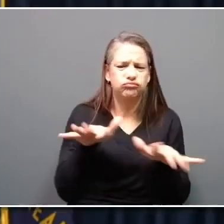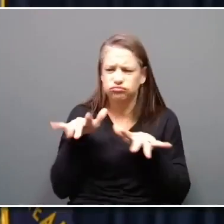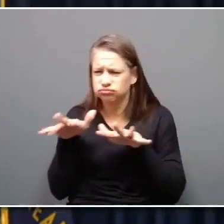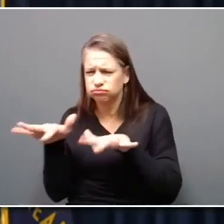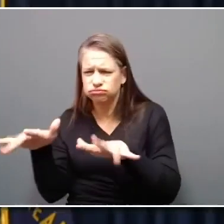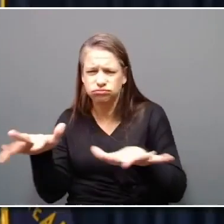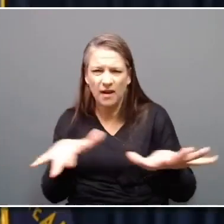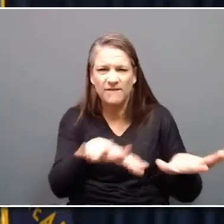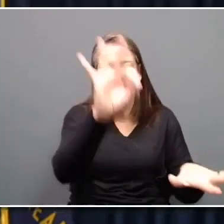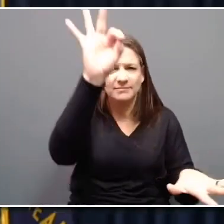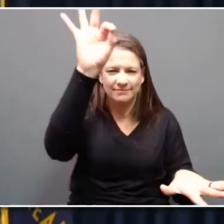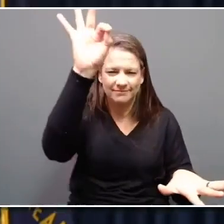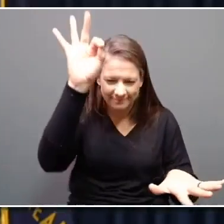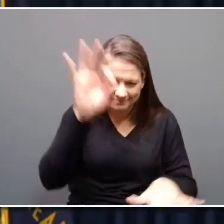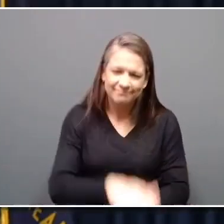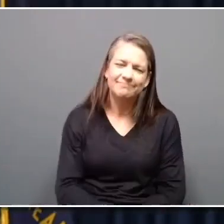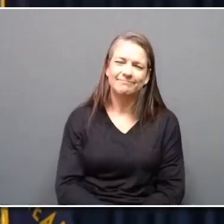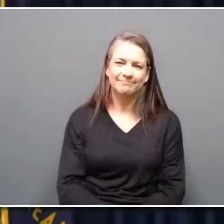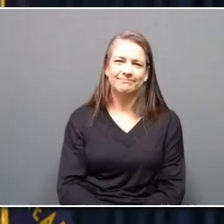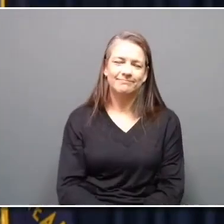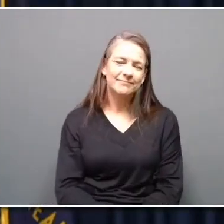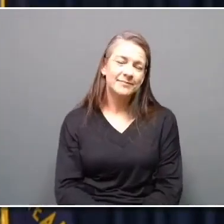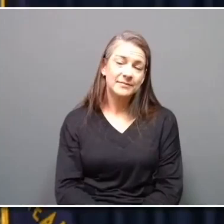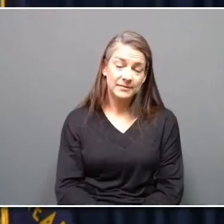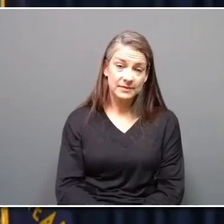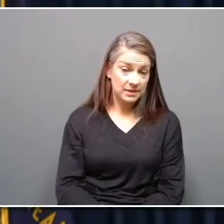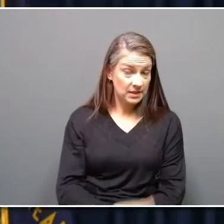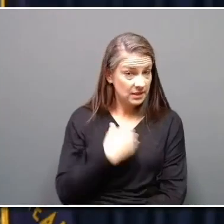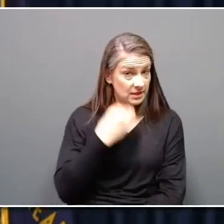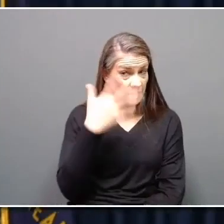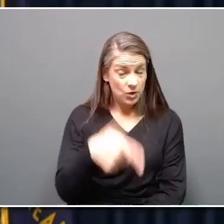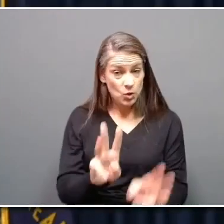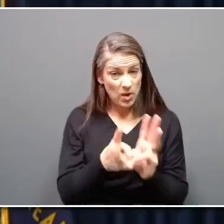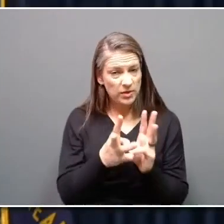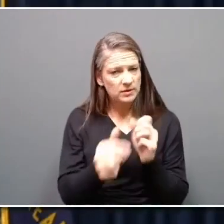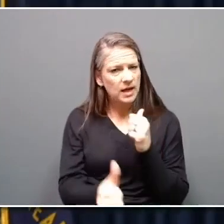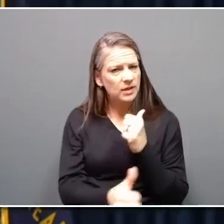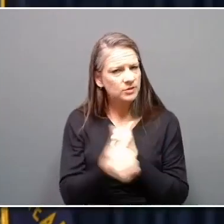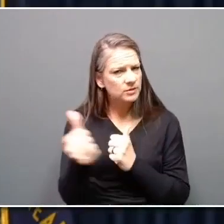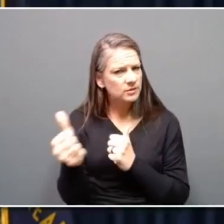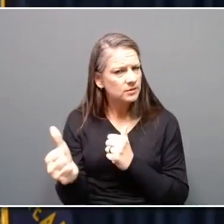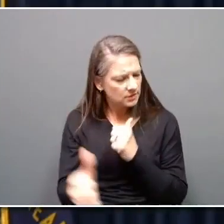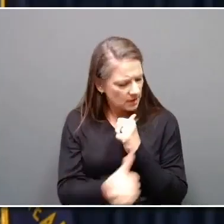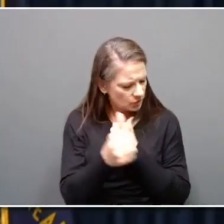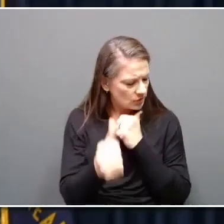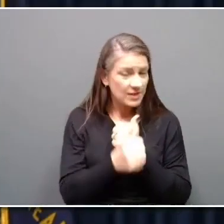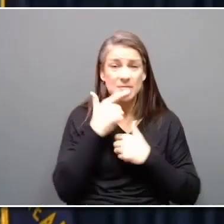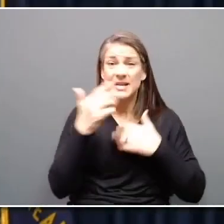To remind you that this weather is treacherous, even though we have done, I